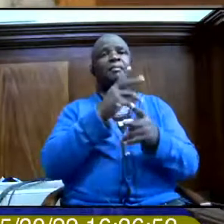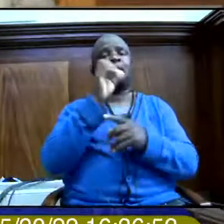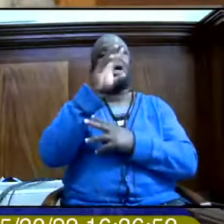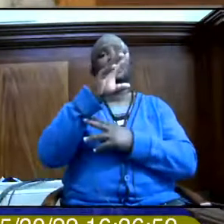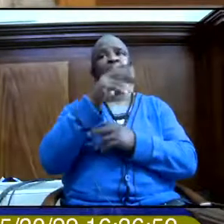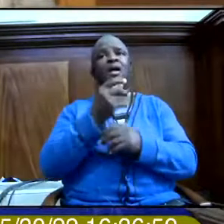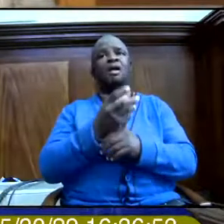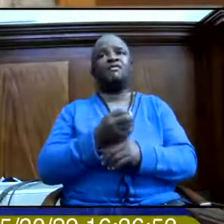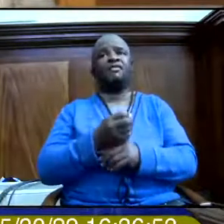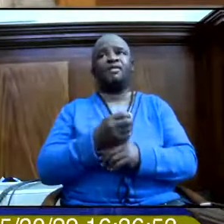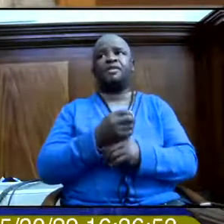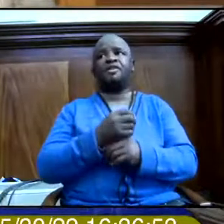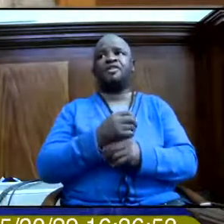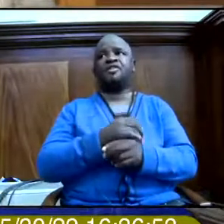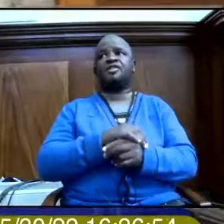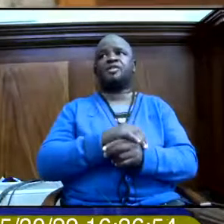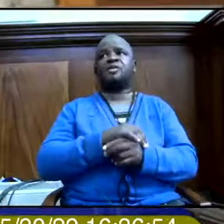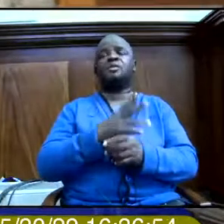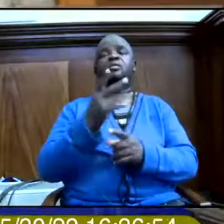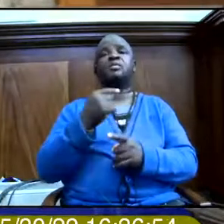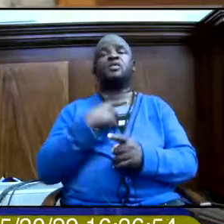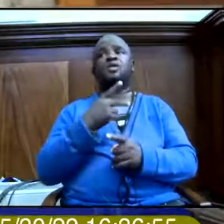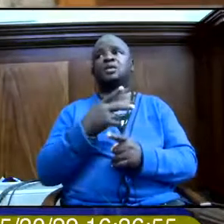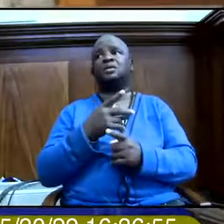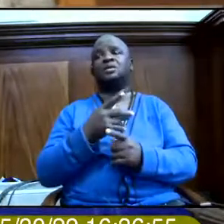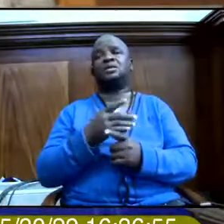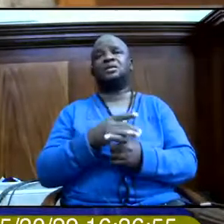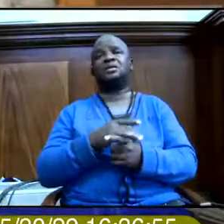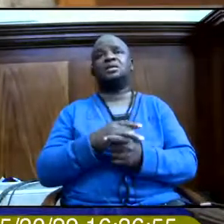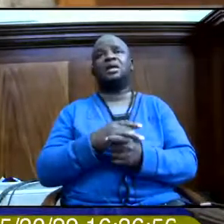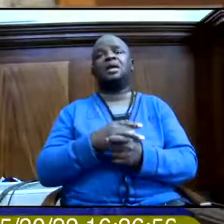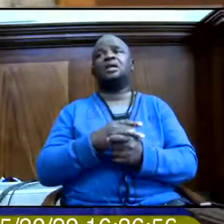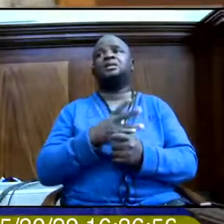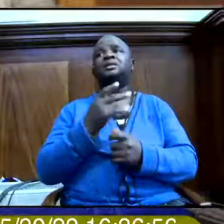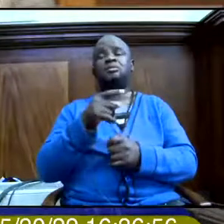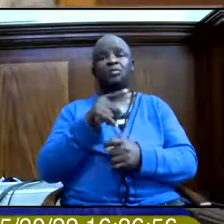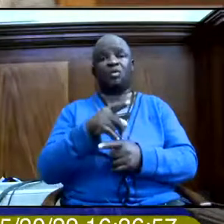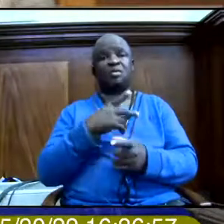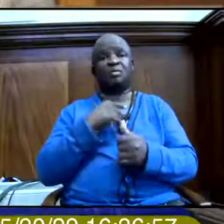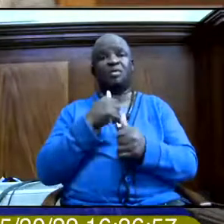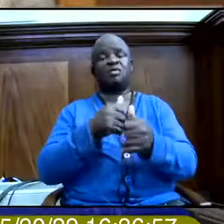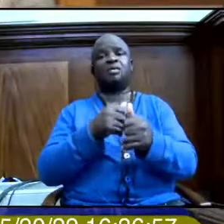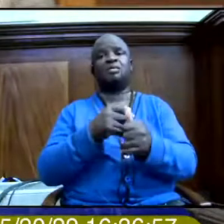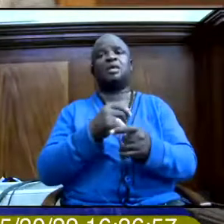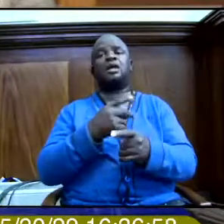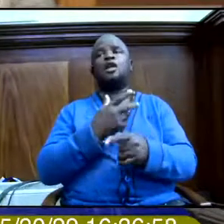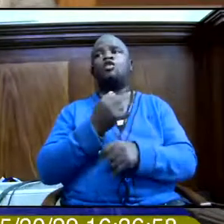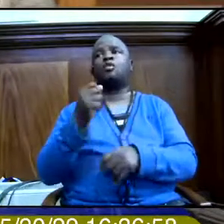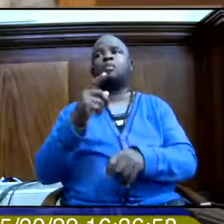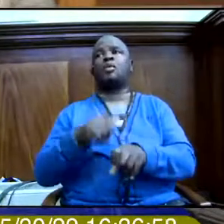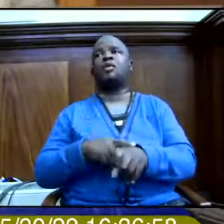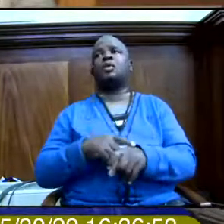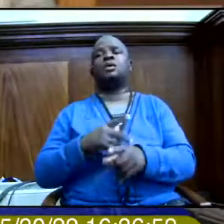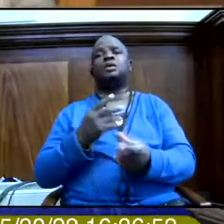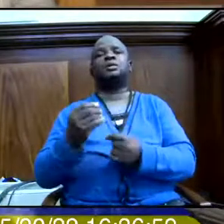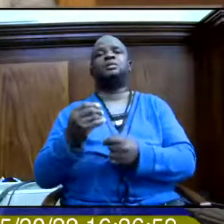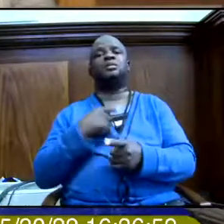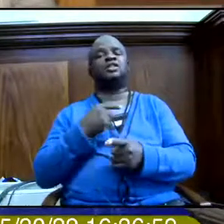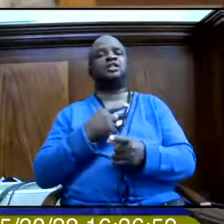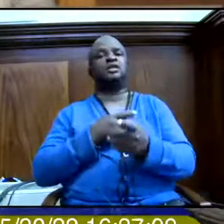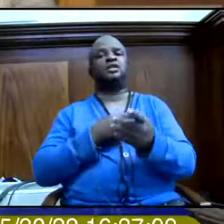fallen into the trap or or has taken debate they are no longer negotiating in